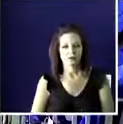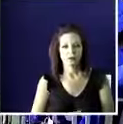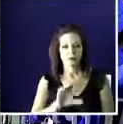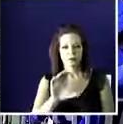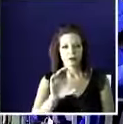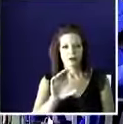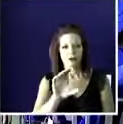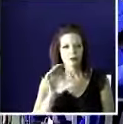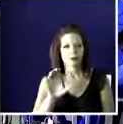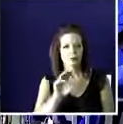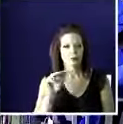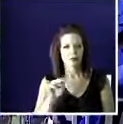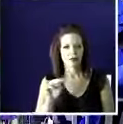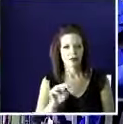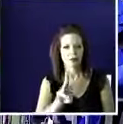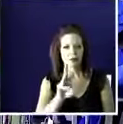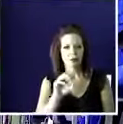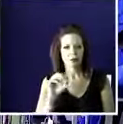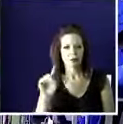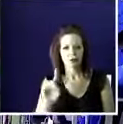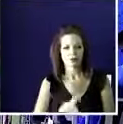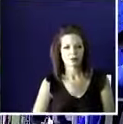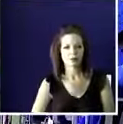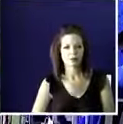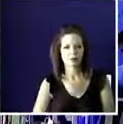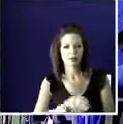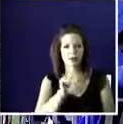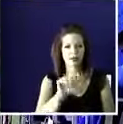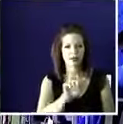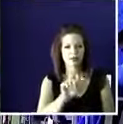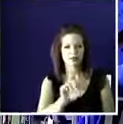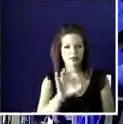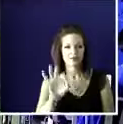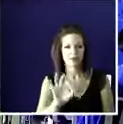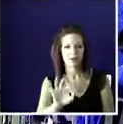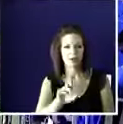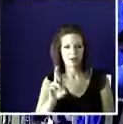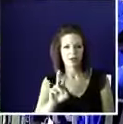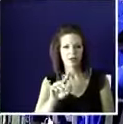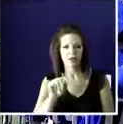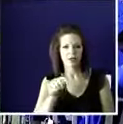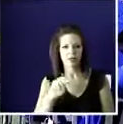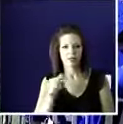Connor Michael Wood. Allison Frankie Ray Tharp.